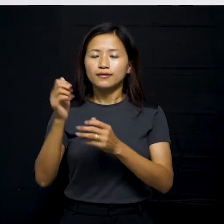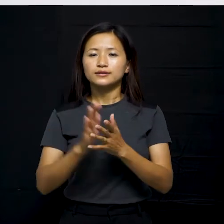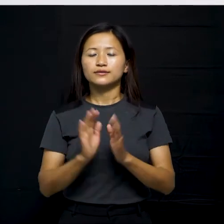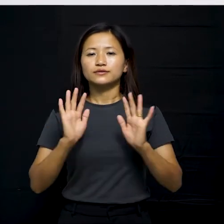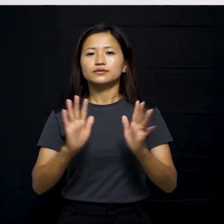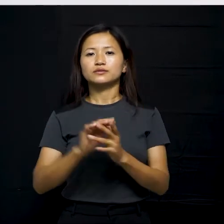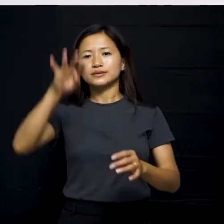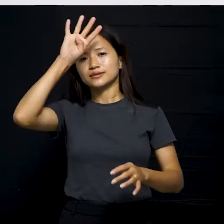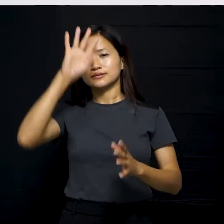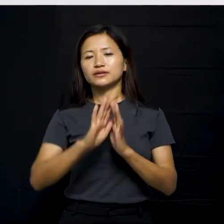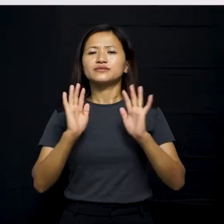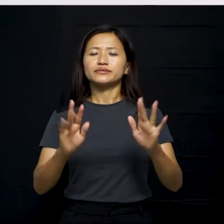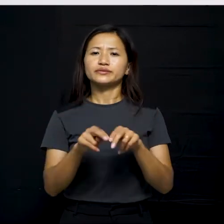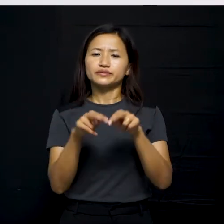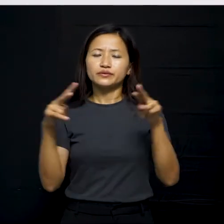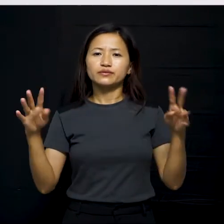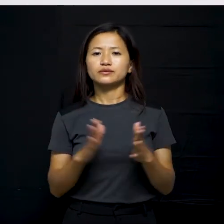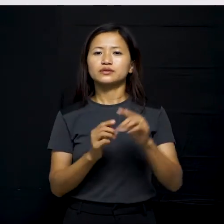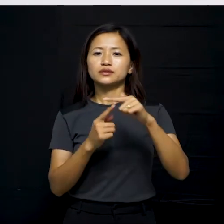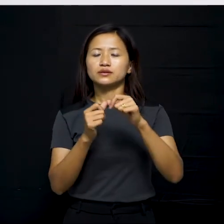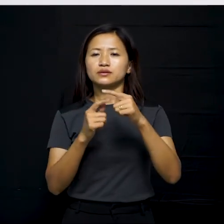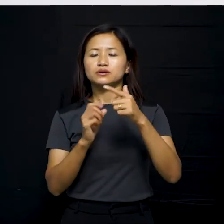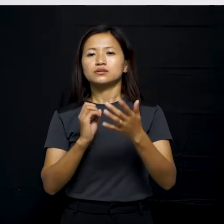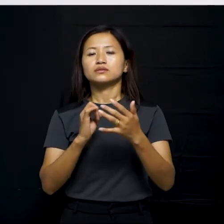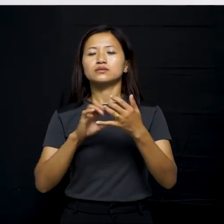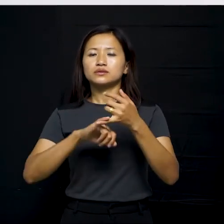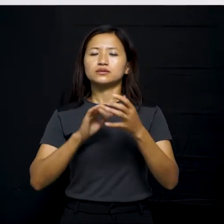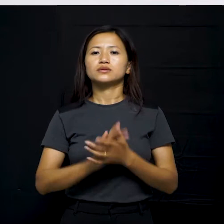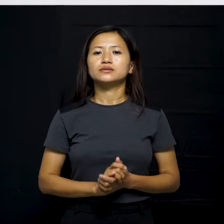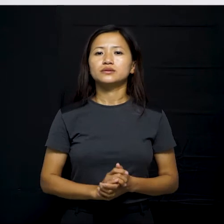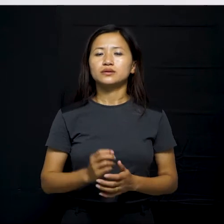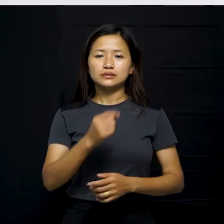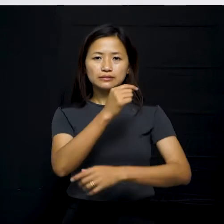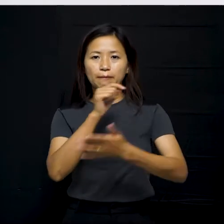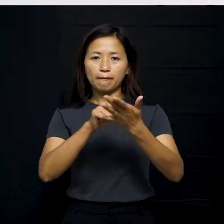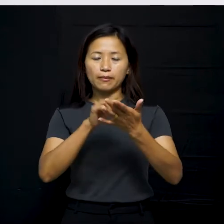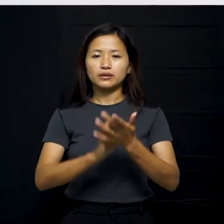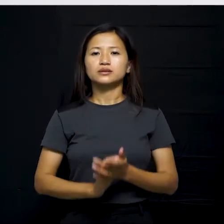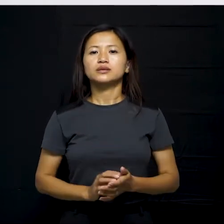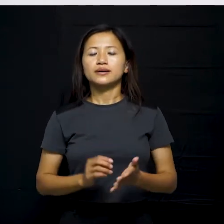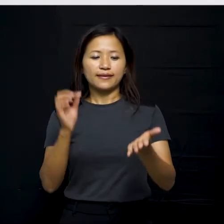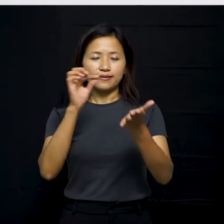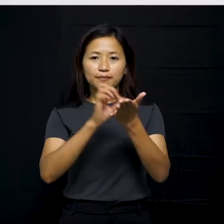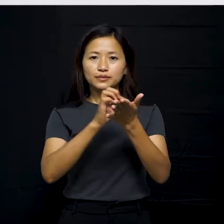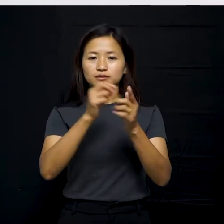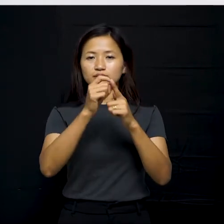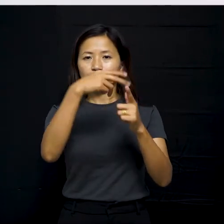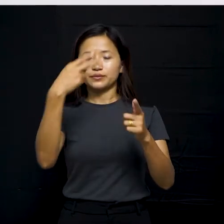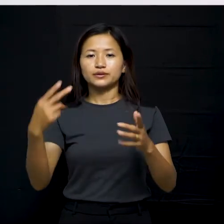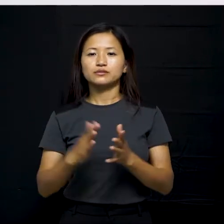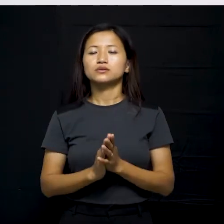different tattoos. So tattoos were so important that those days. Okay, so tattoos are the marks, those are the prints and patterns which